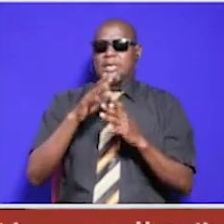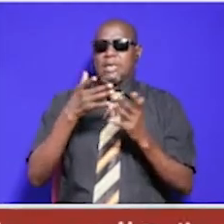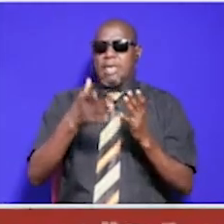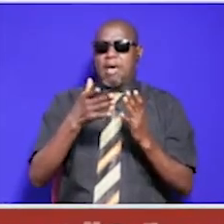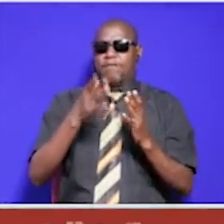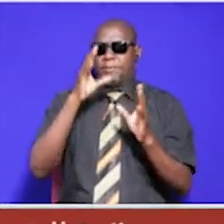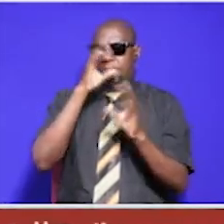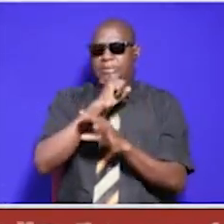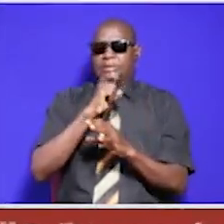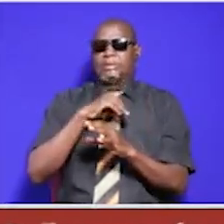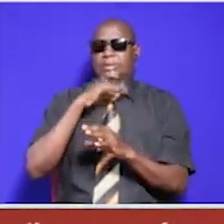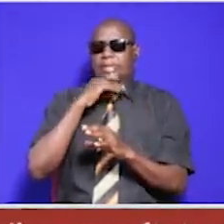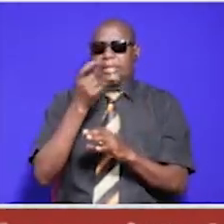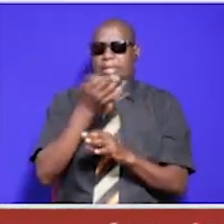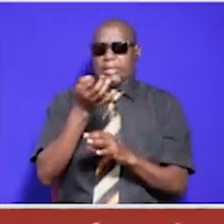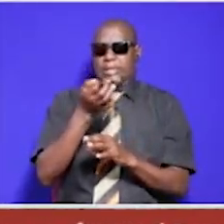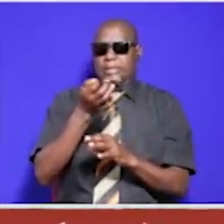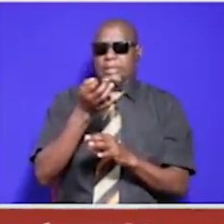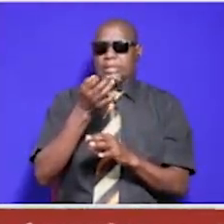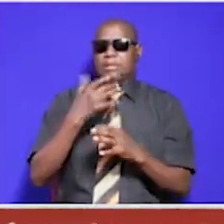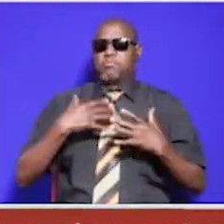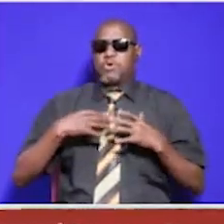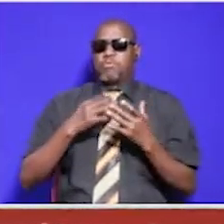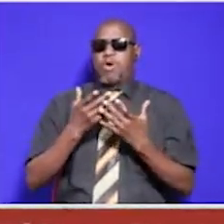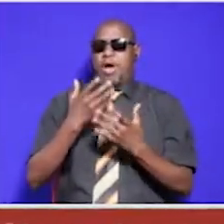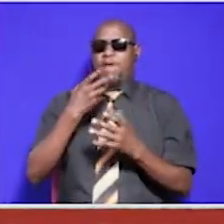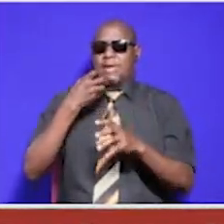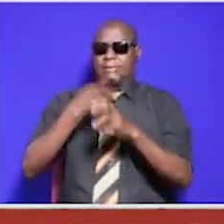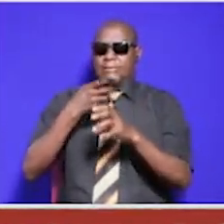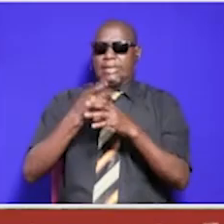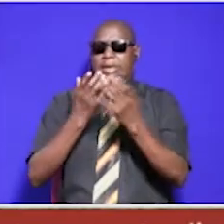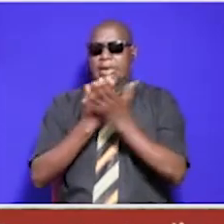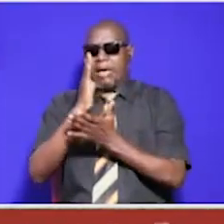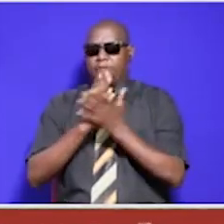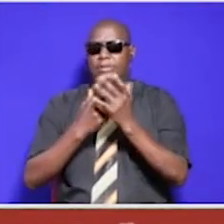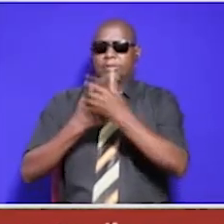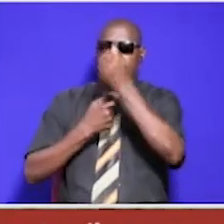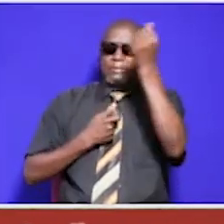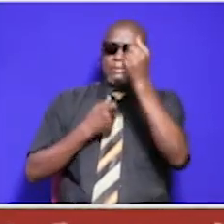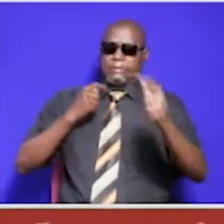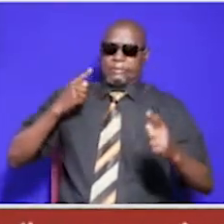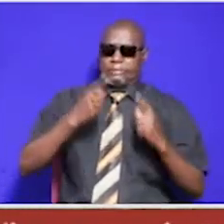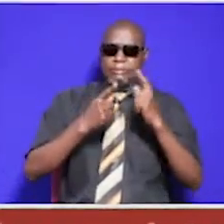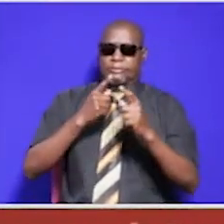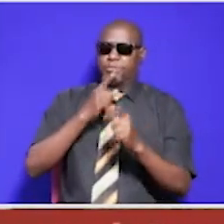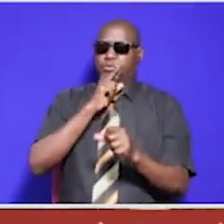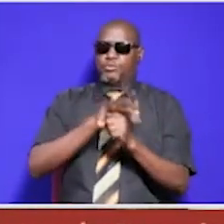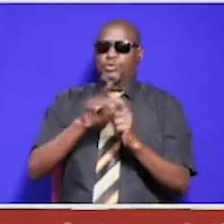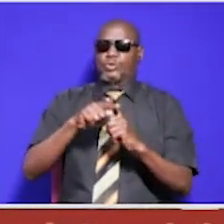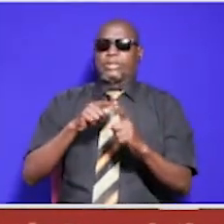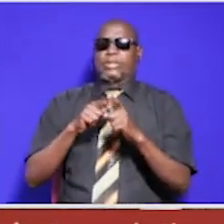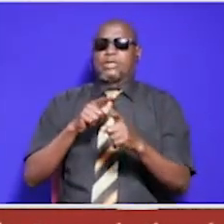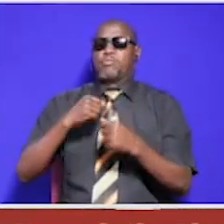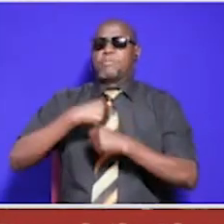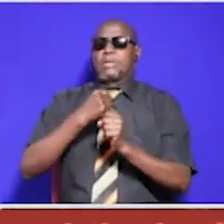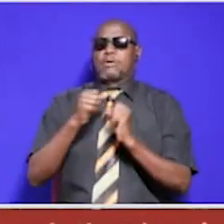whisker as the residents attacked him with stones, knives and rungus, swearing to kill him for causing havoc in the